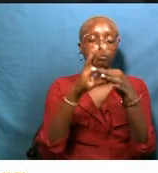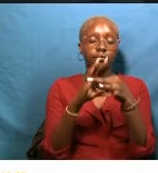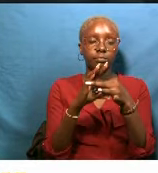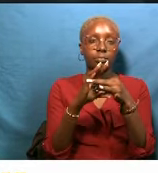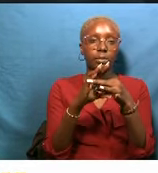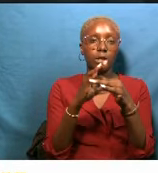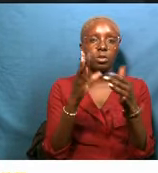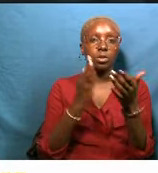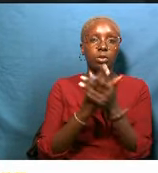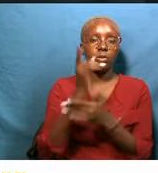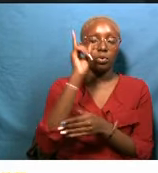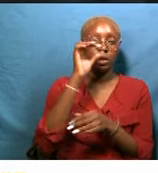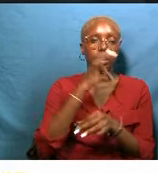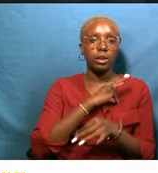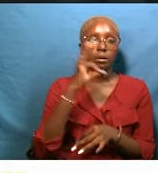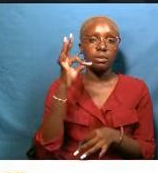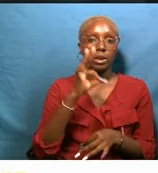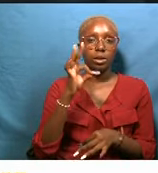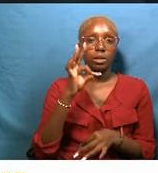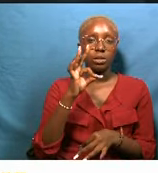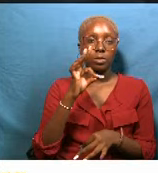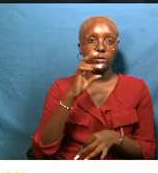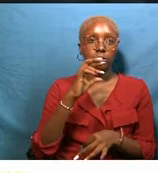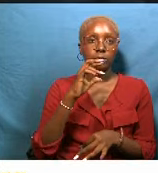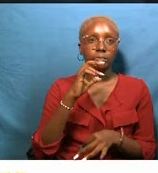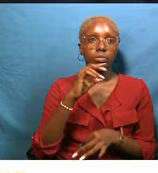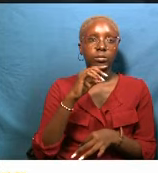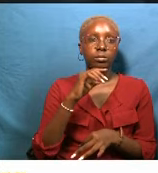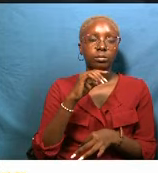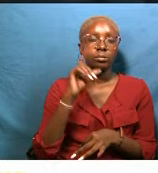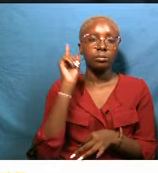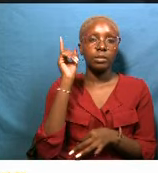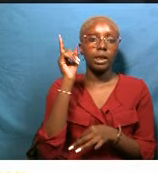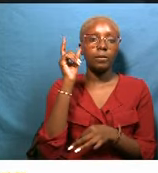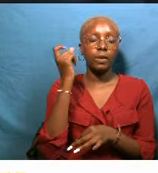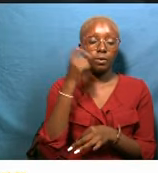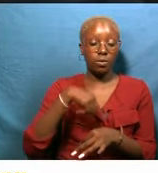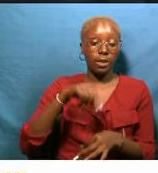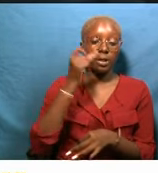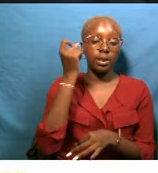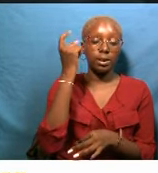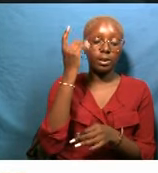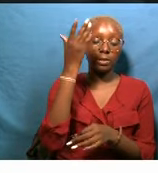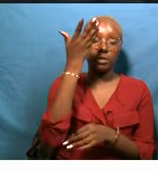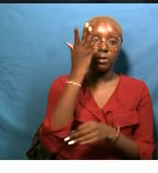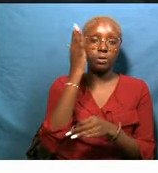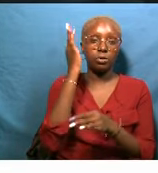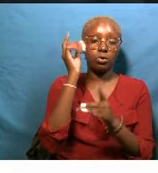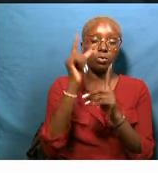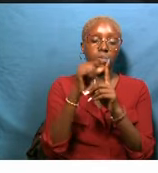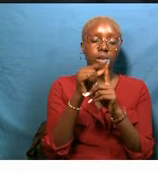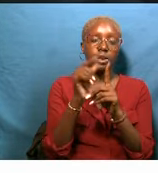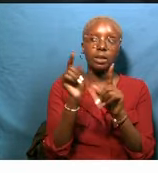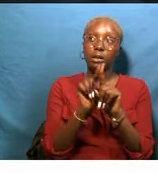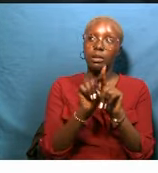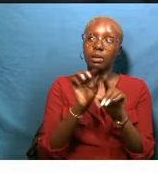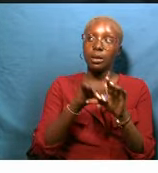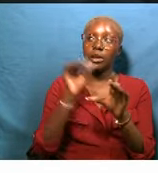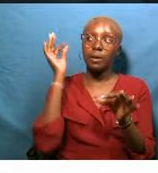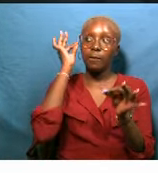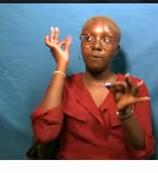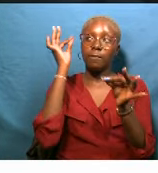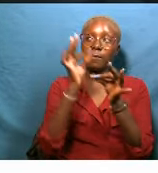his spirit, he interprets God's word. And in faith and total